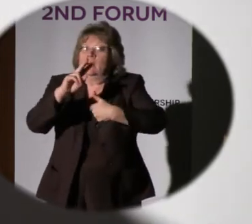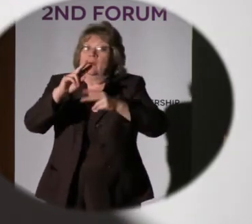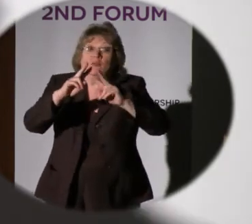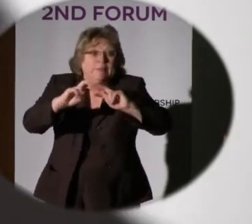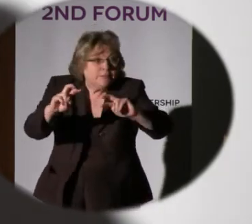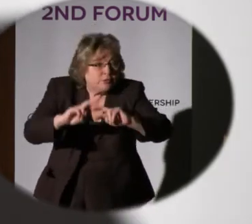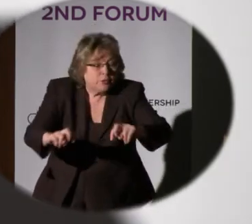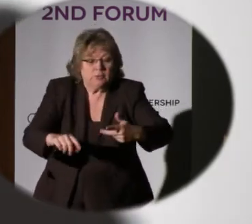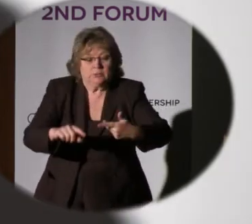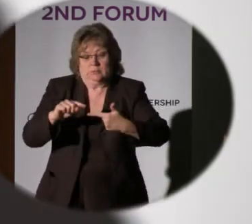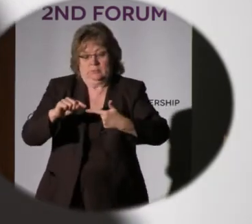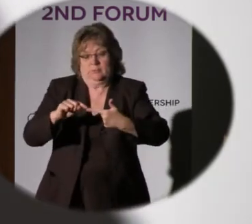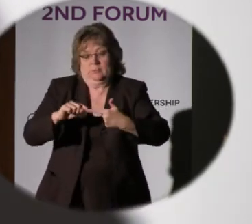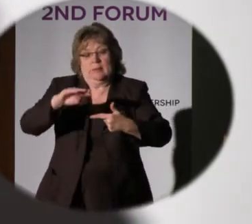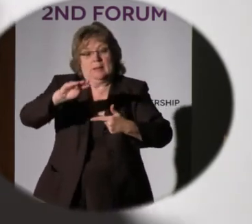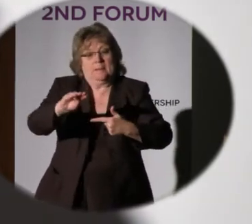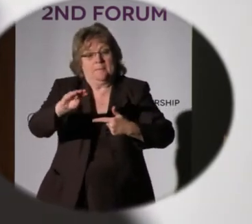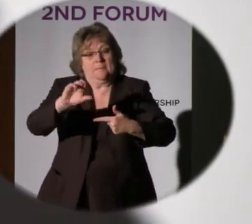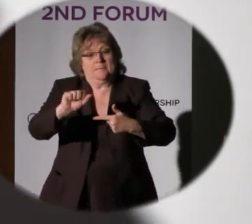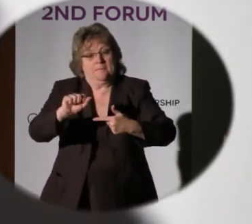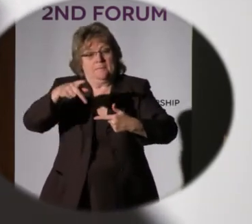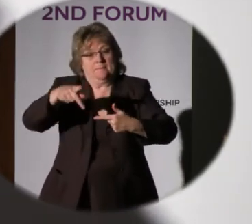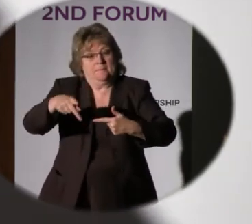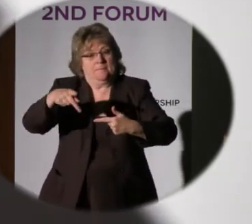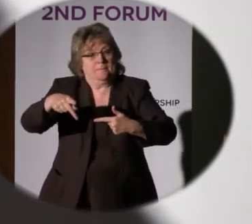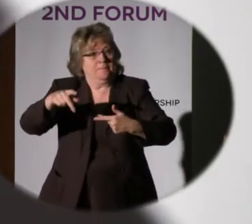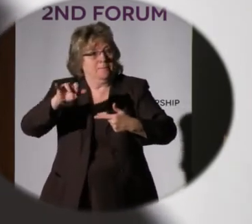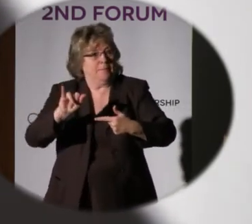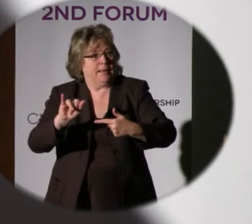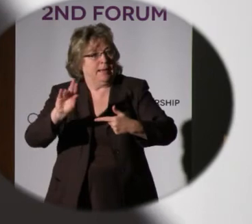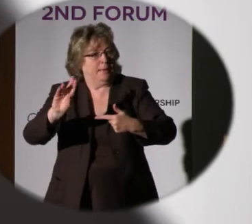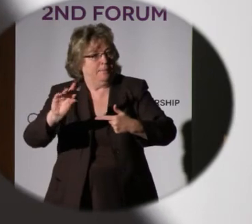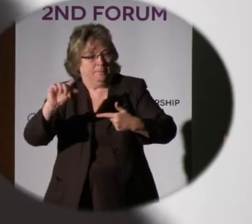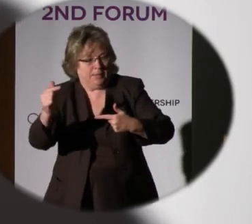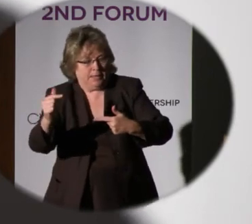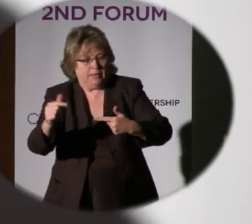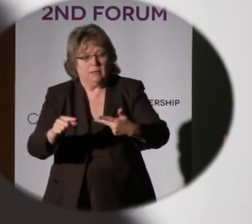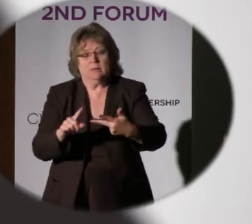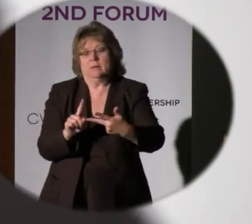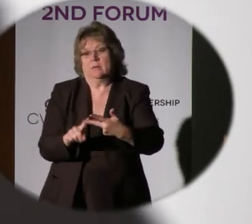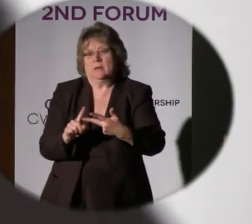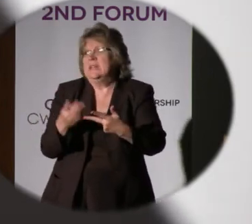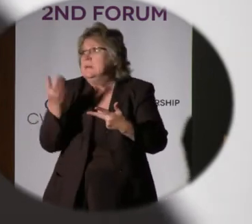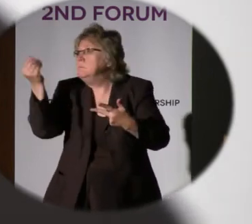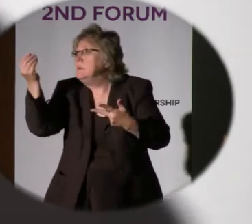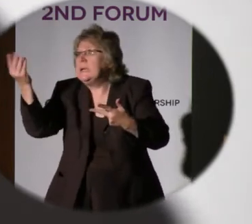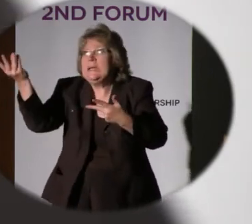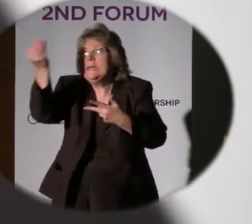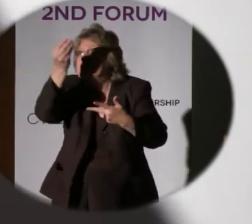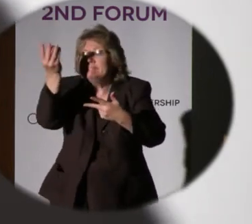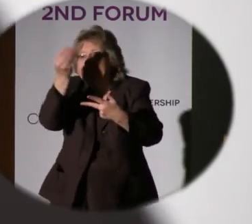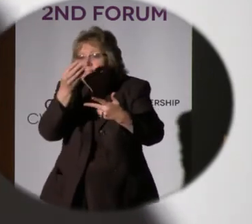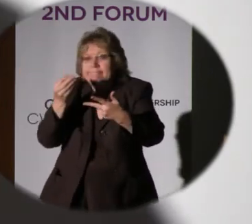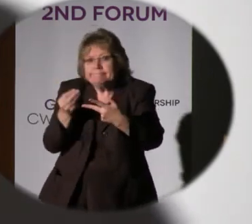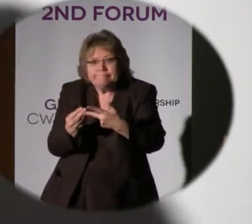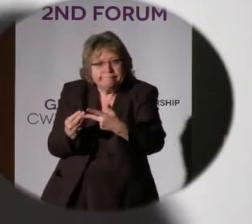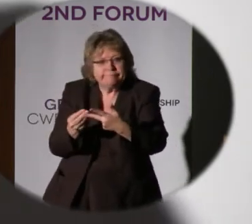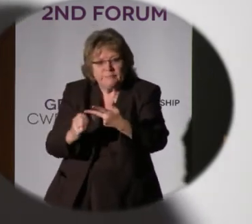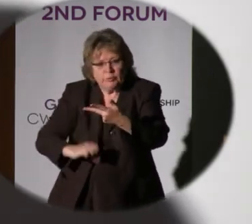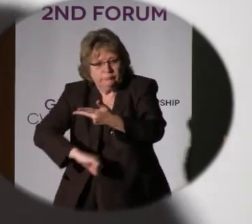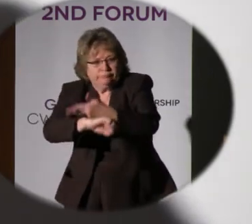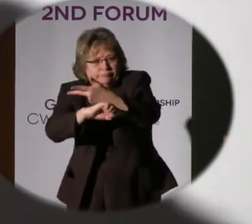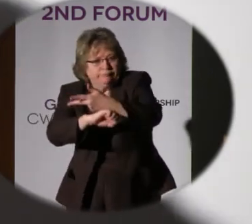of service delivery. And we think that this, having the national partnership, will basically guide our actions. We